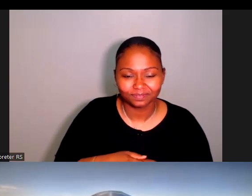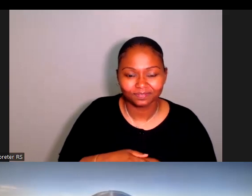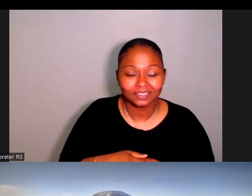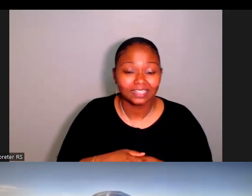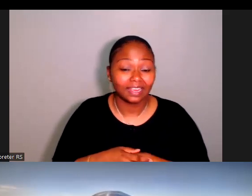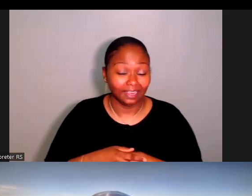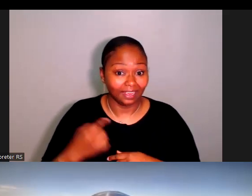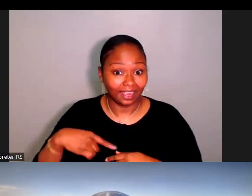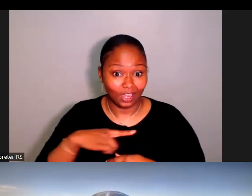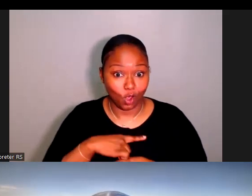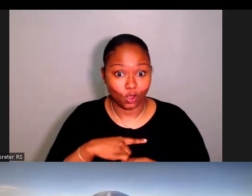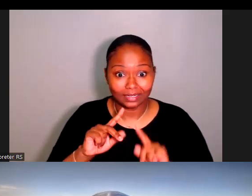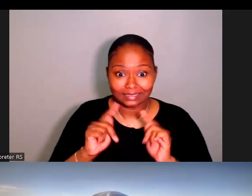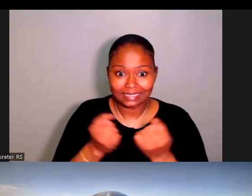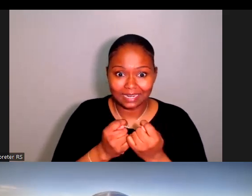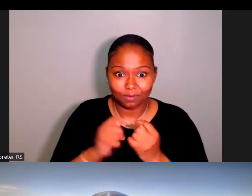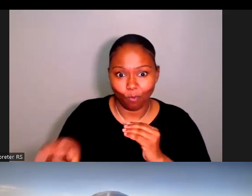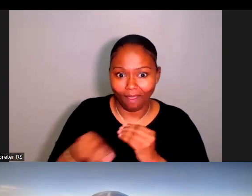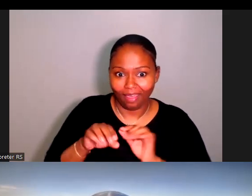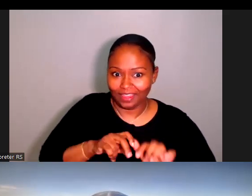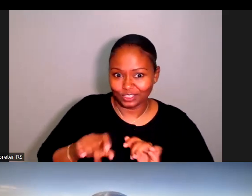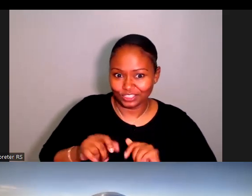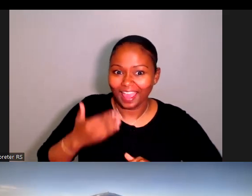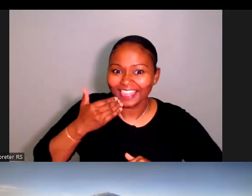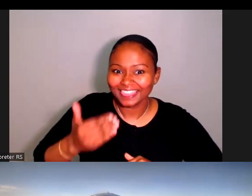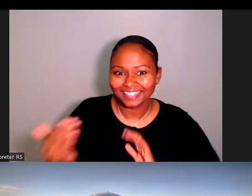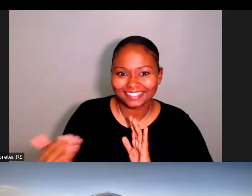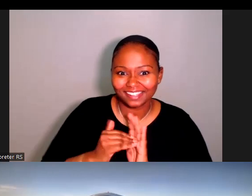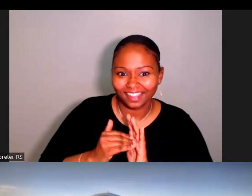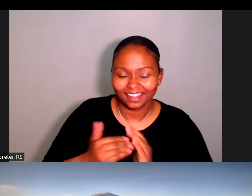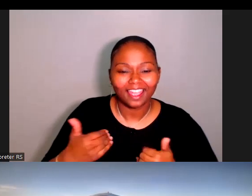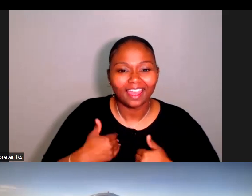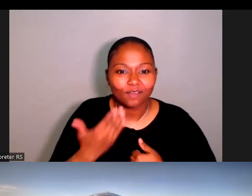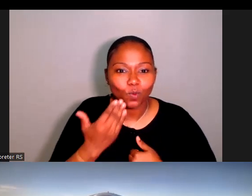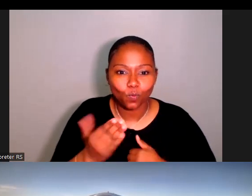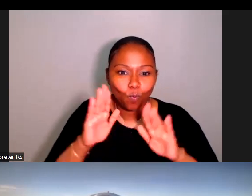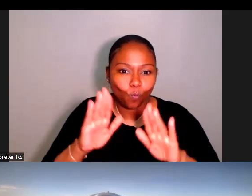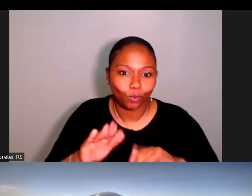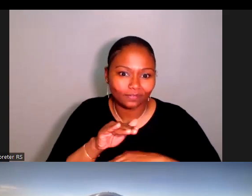in the chat now. Thanks again and have a great afternoon.